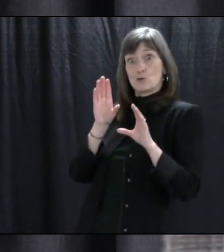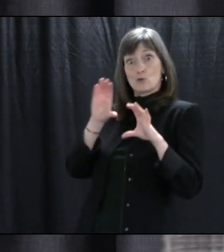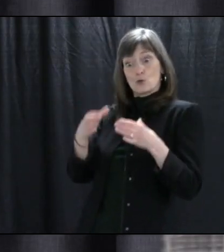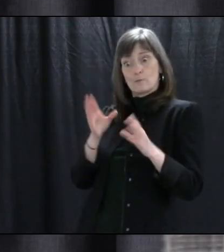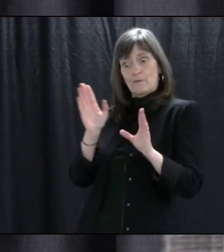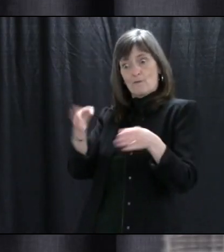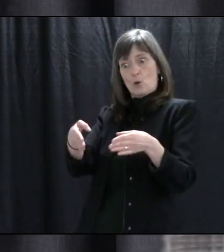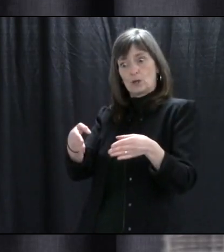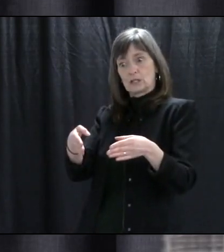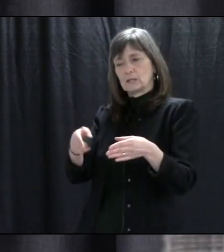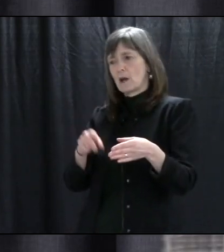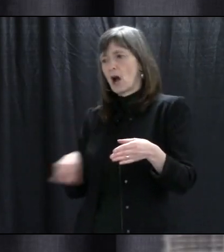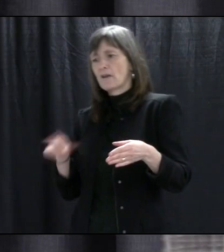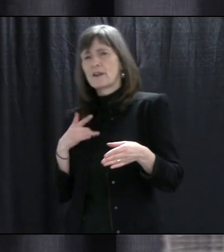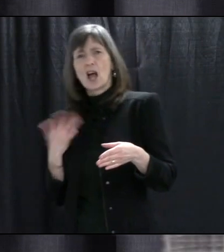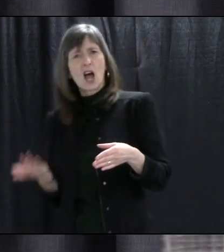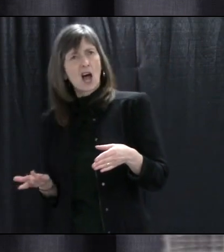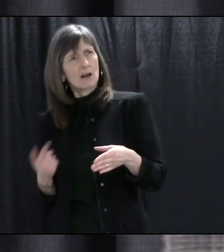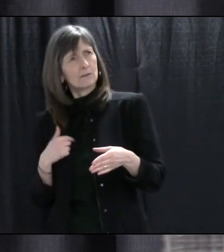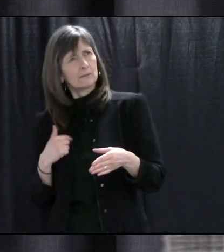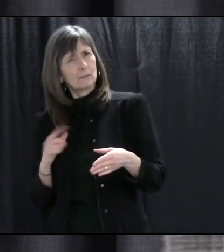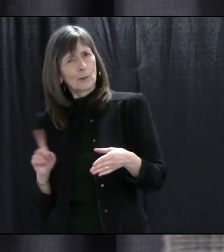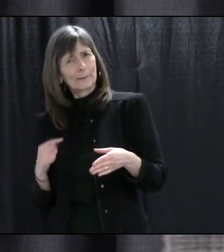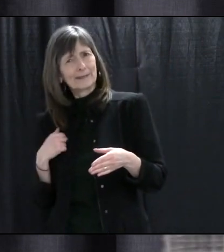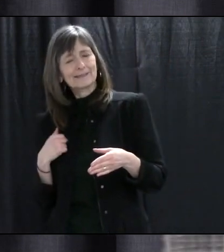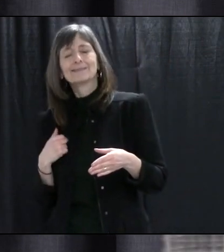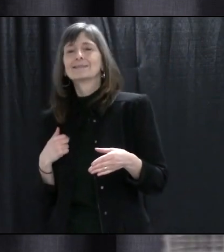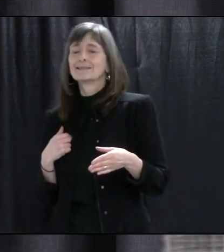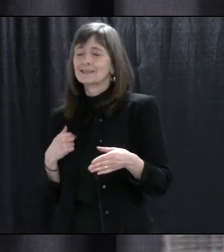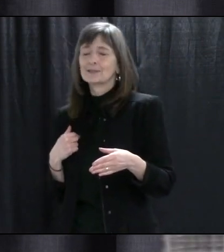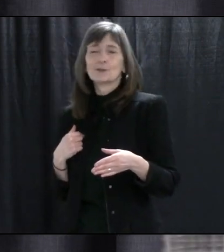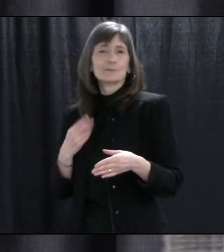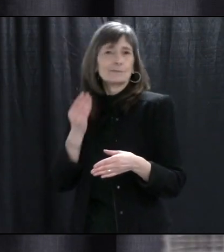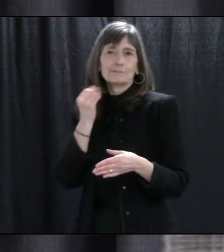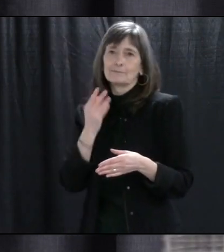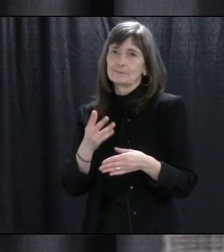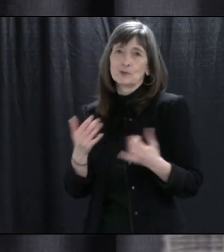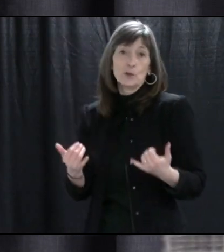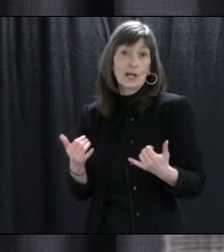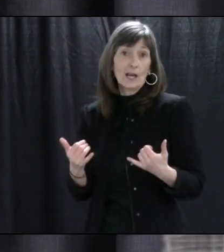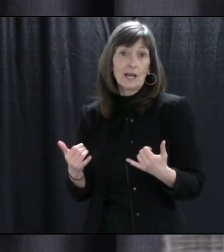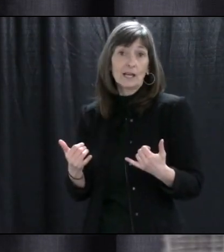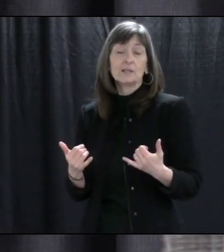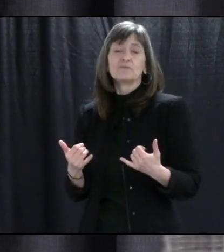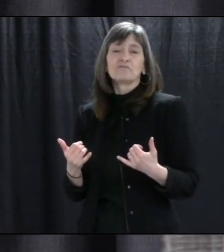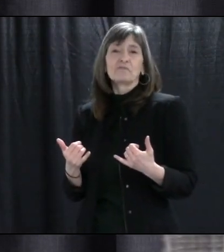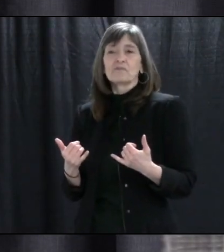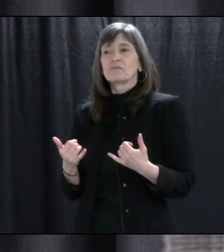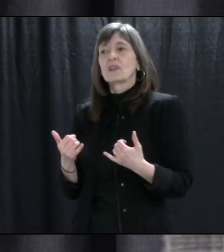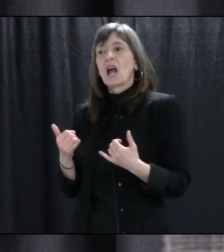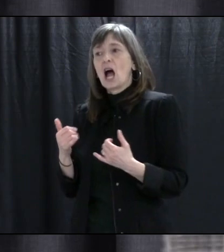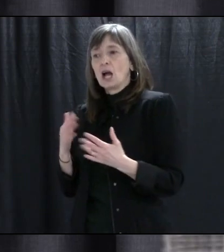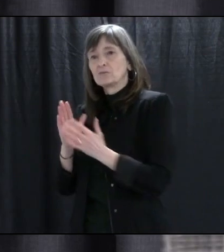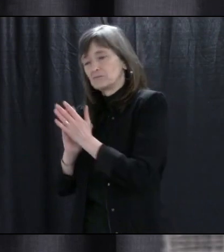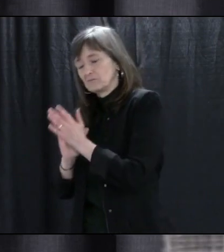without others feeling left out. And I would just say on this day that it's time just to pause briefly